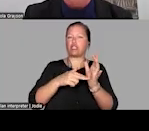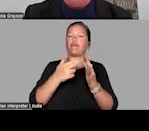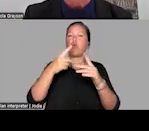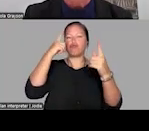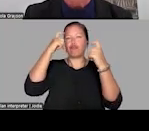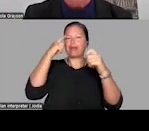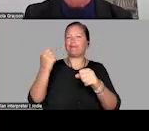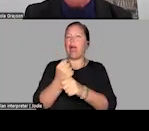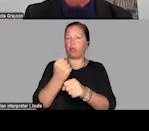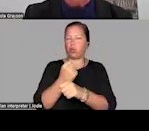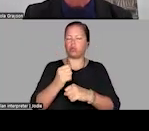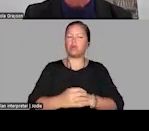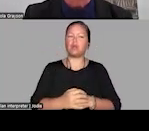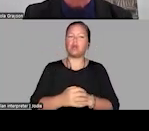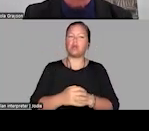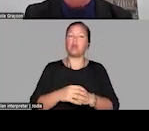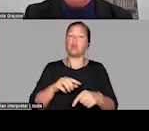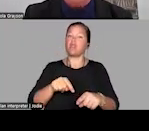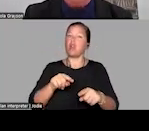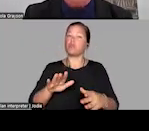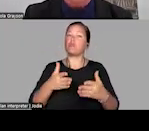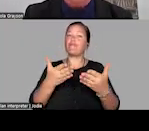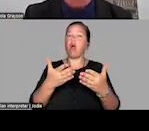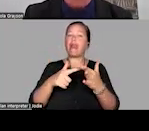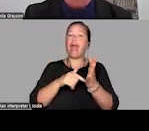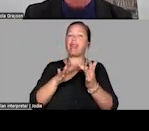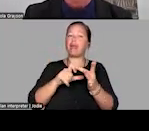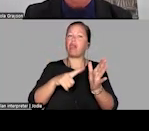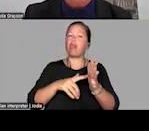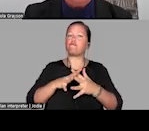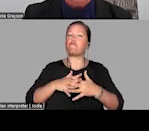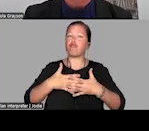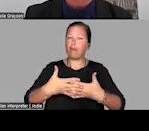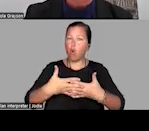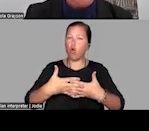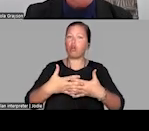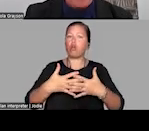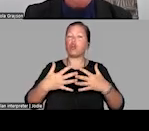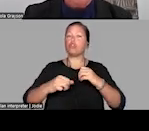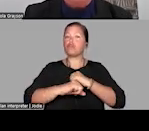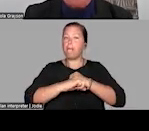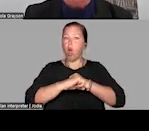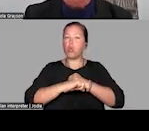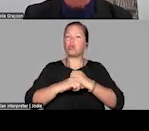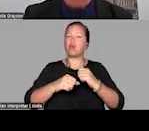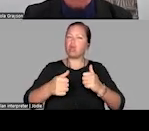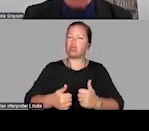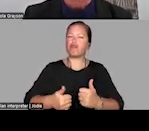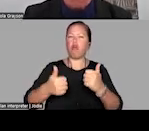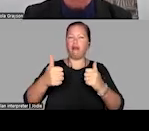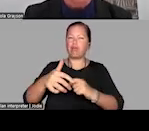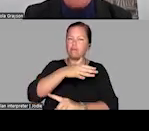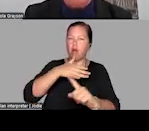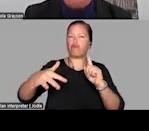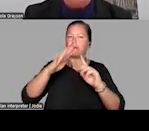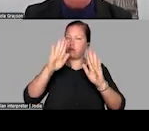output. They're intended to provide an ethical framework that promote a thriving environment centered on